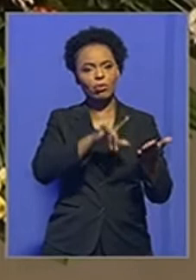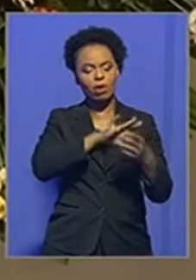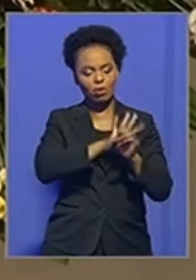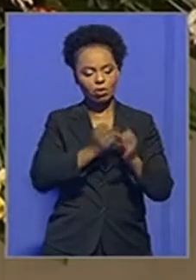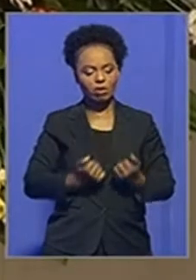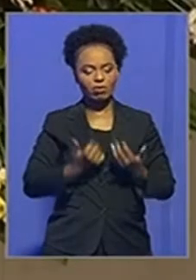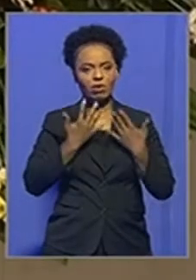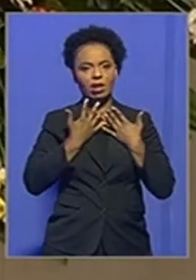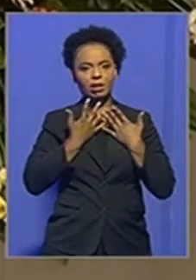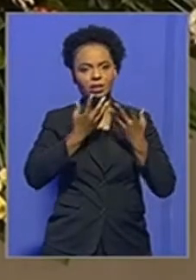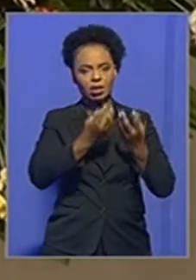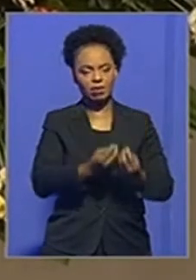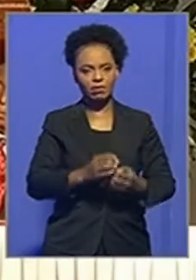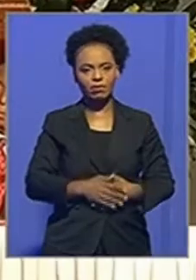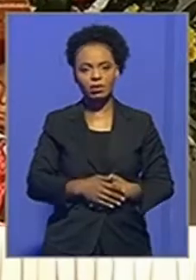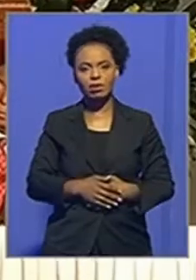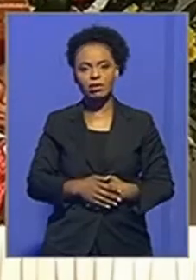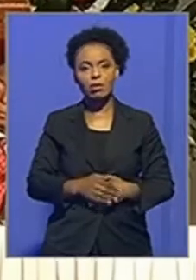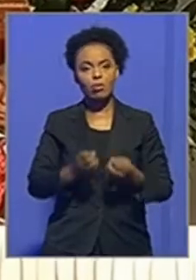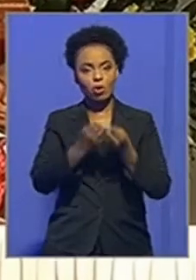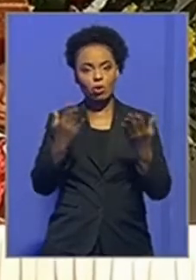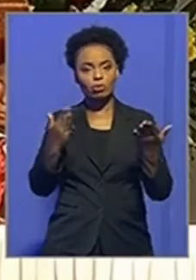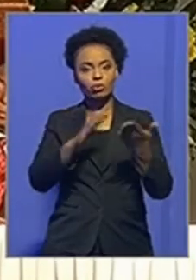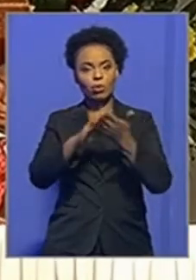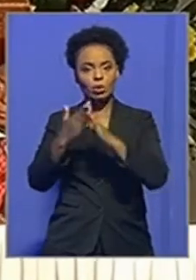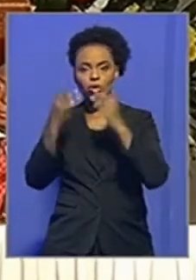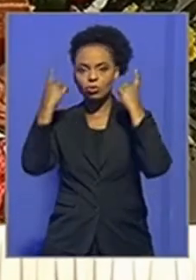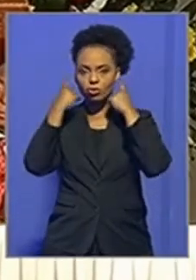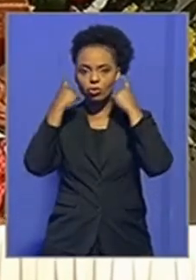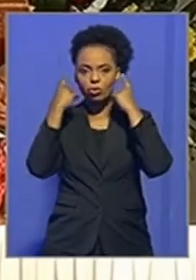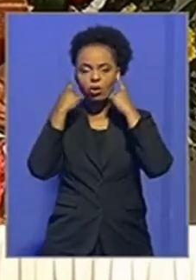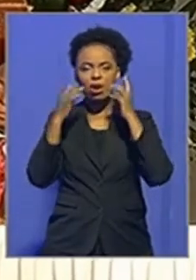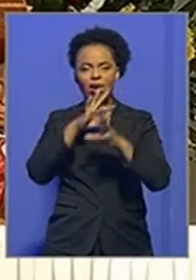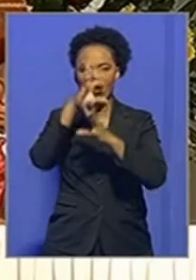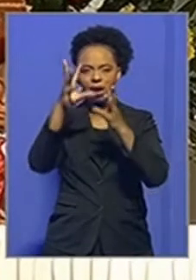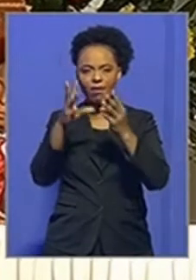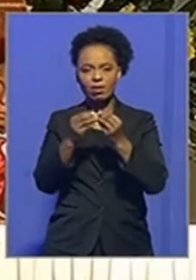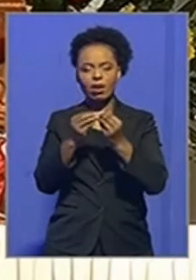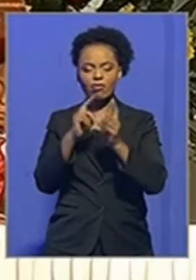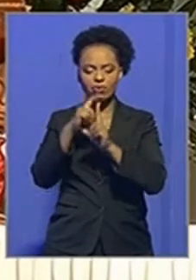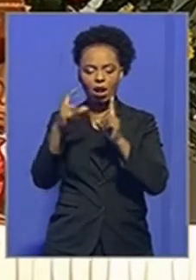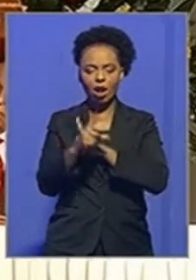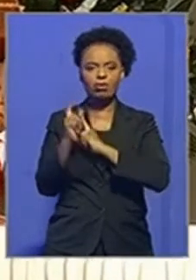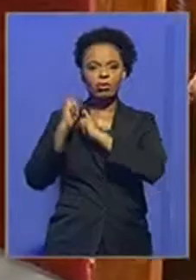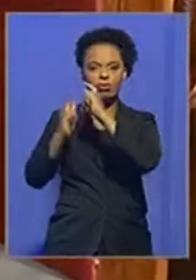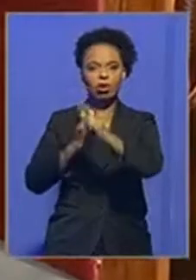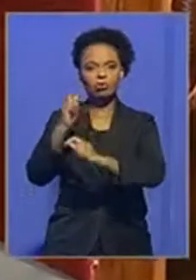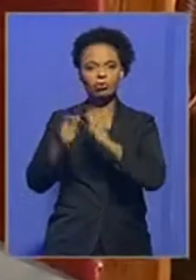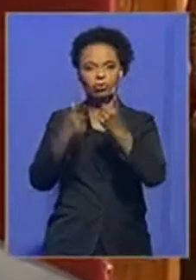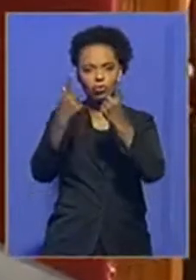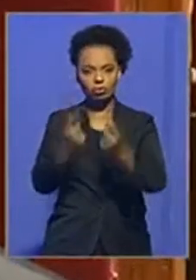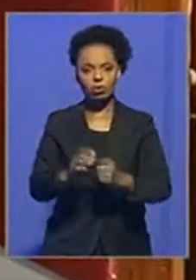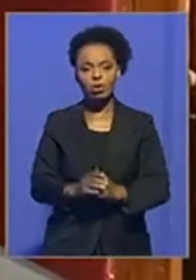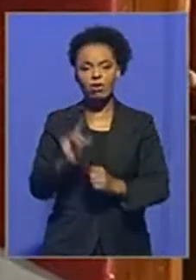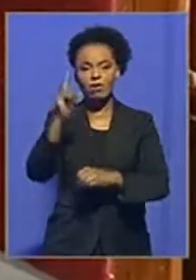ge Kgoši a hlokofetše, mediro ka moka ya setšo e swanela ke go šutišwa. Le e tla ba legala mathomo Kgoši a sa tsenele moletlo